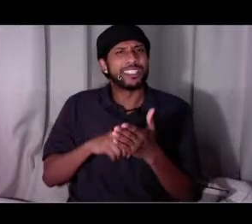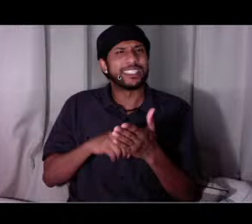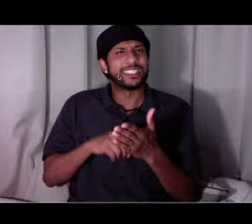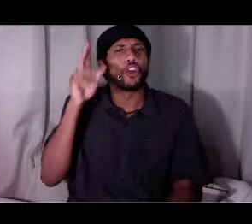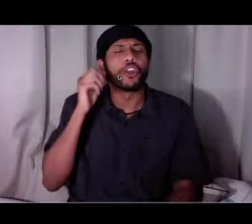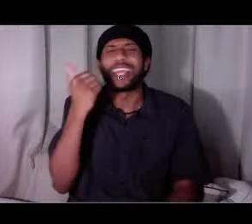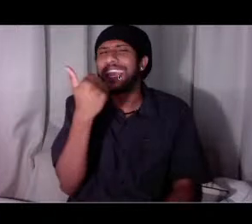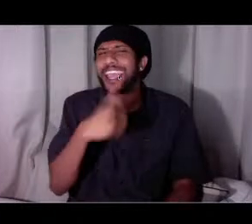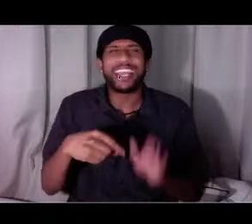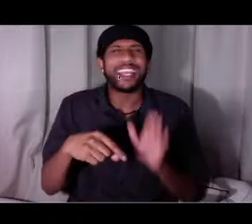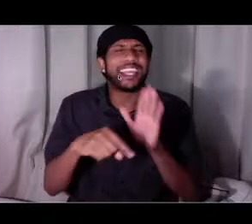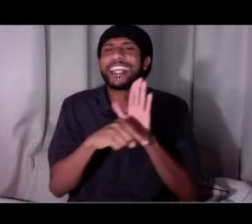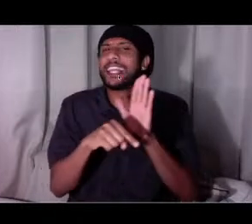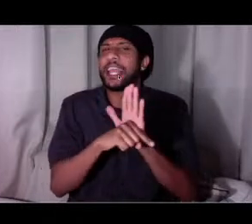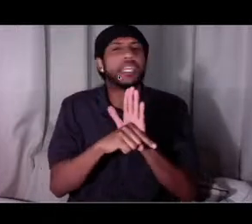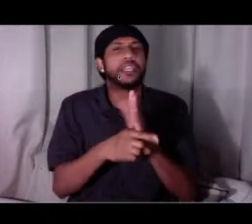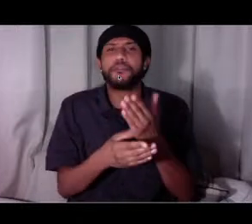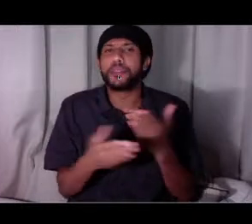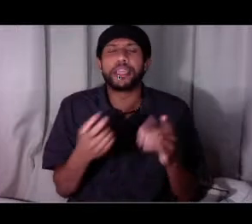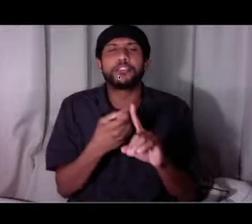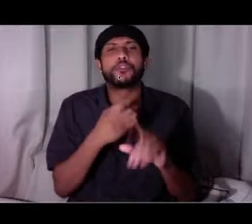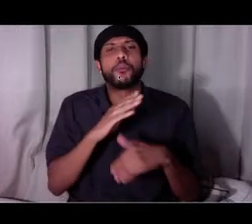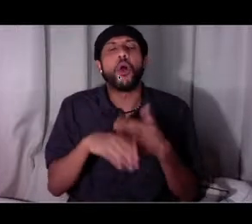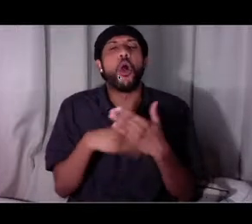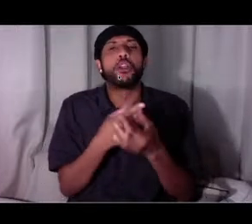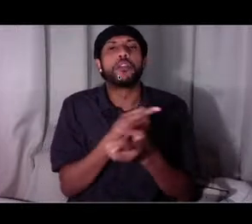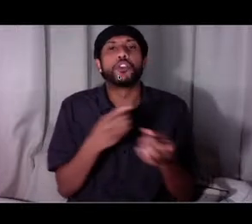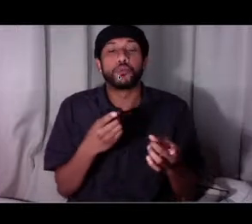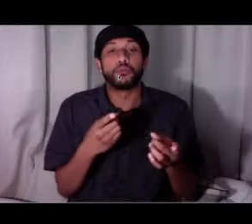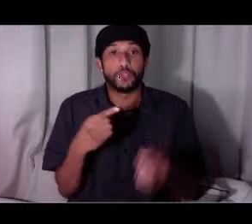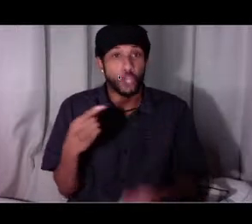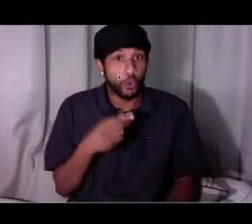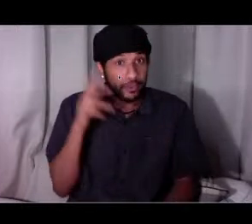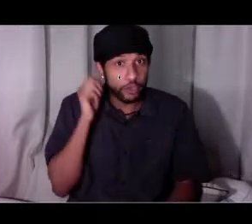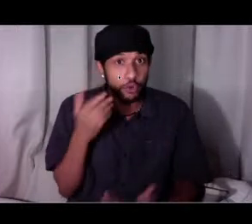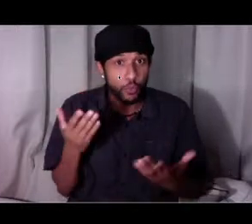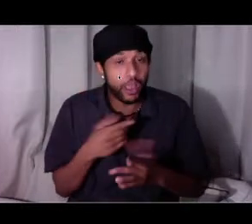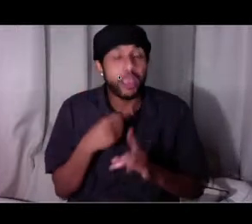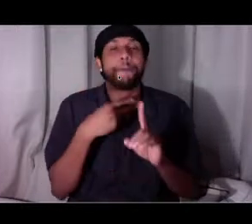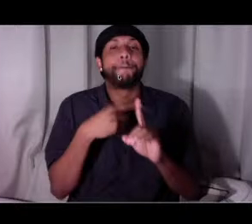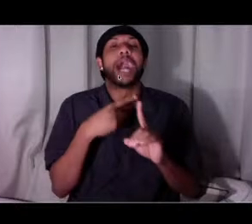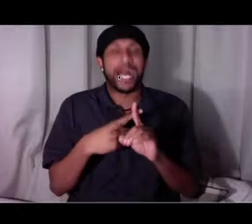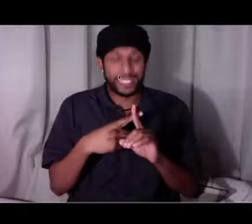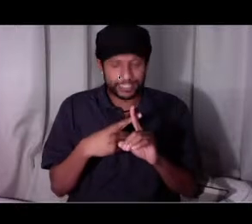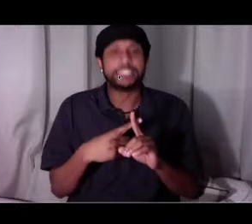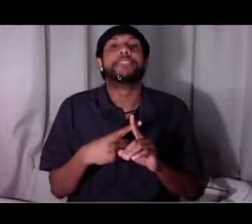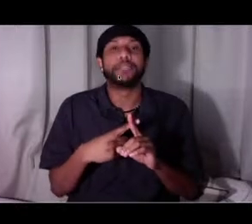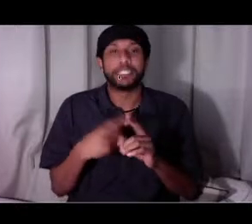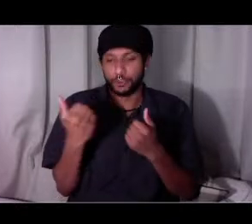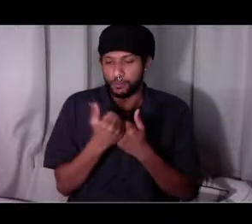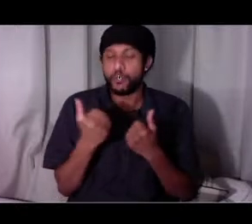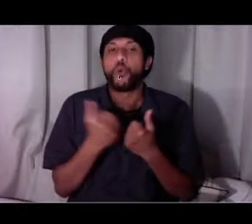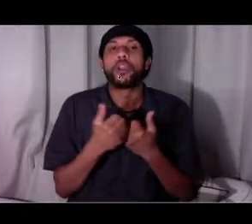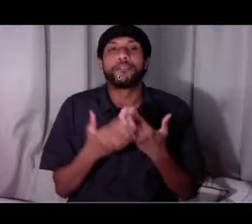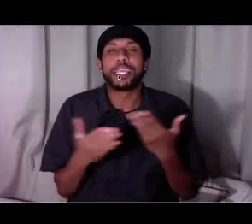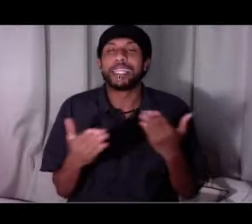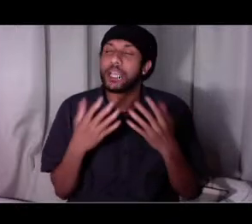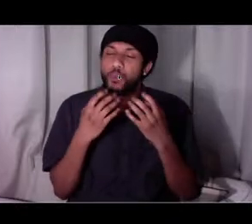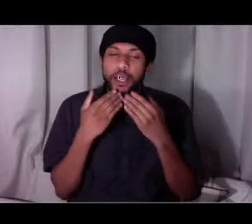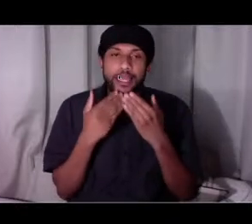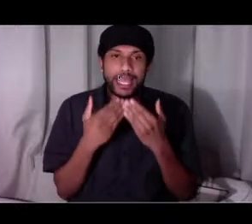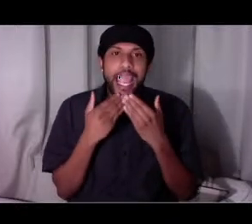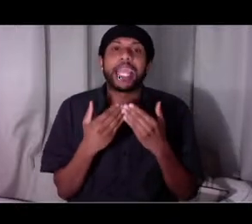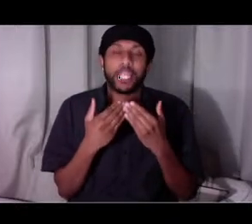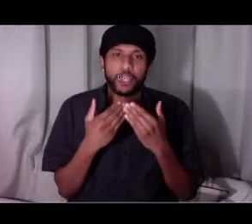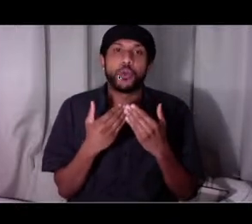negative things from all of you all I have heard is positive and affirming things I want to thank you